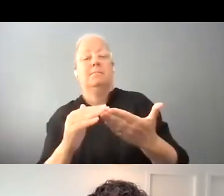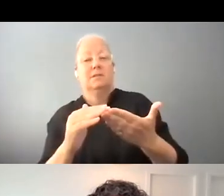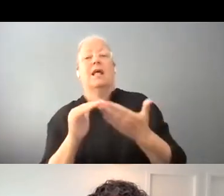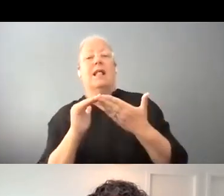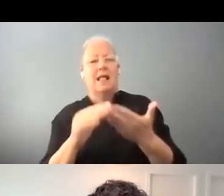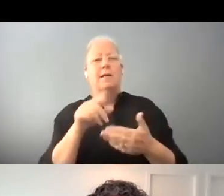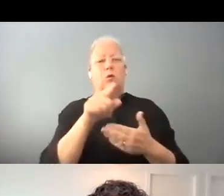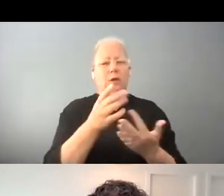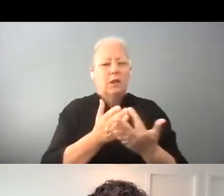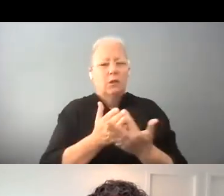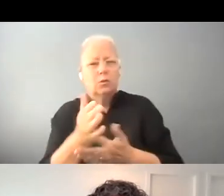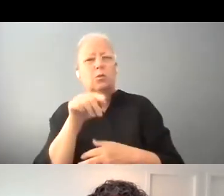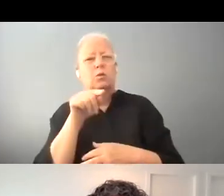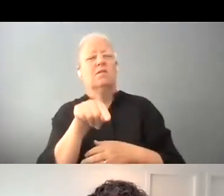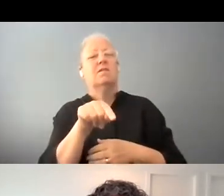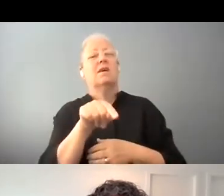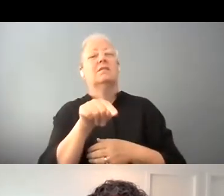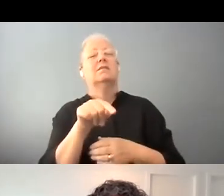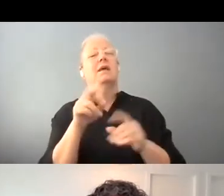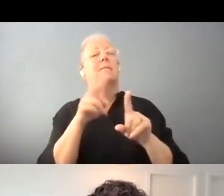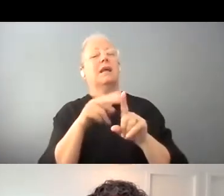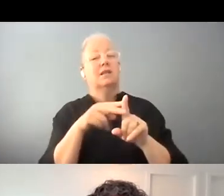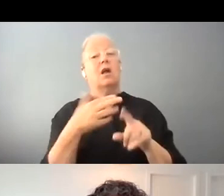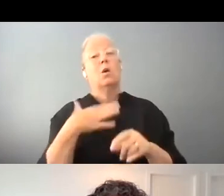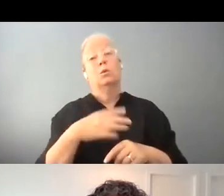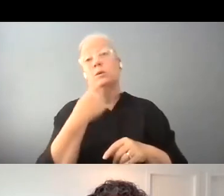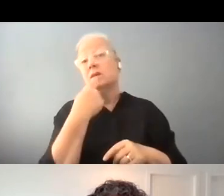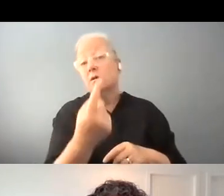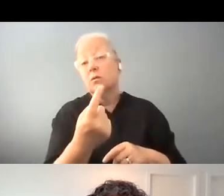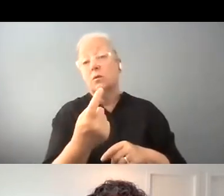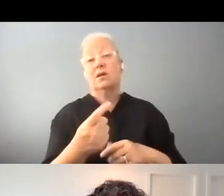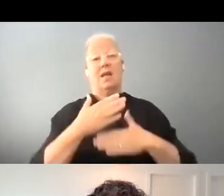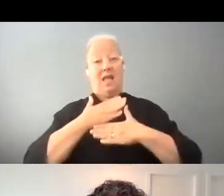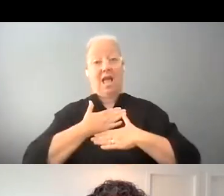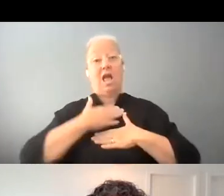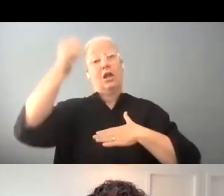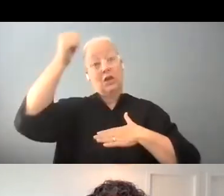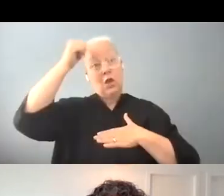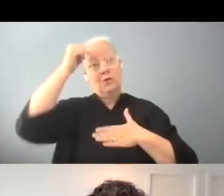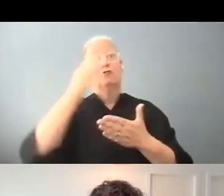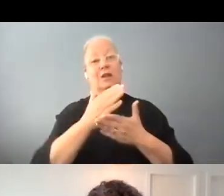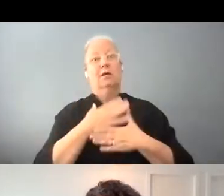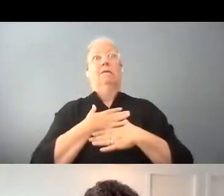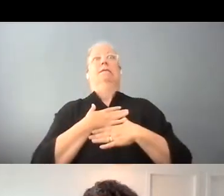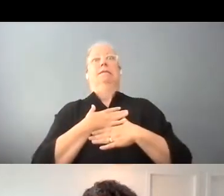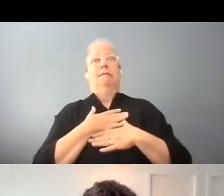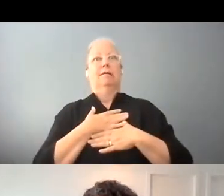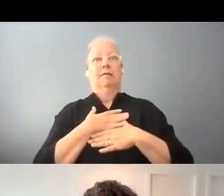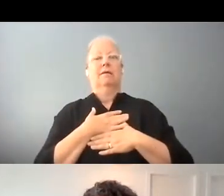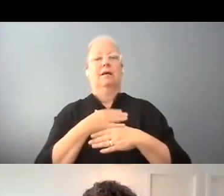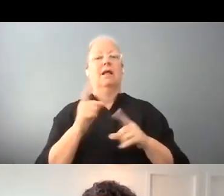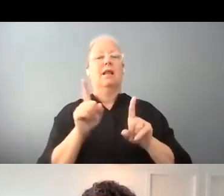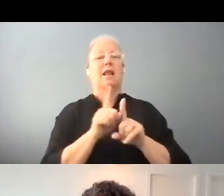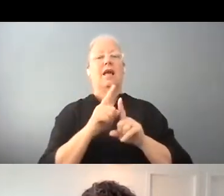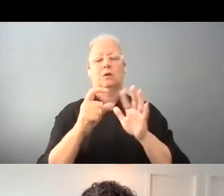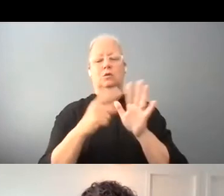these applications. So I just really want to stress that I know it's daunting. I know it can be daunting, but I do think if you just